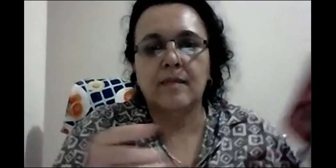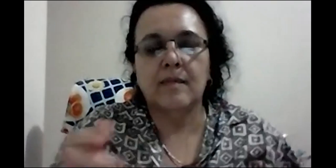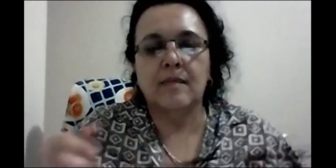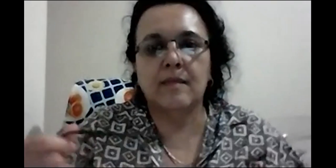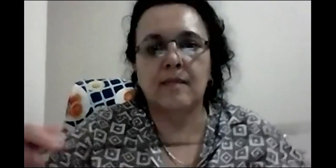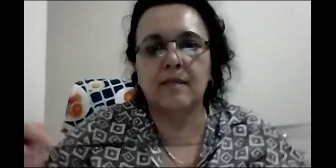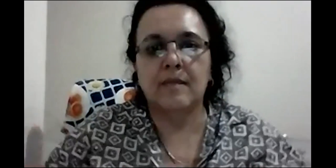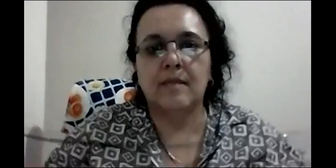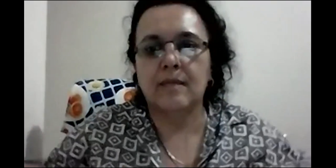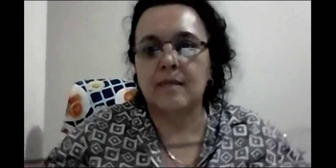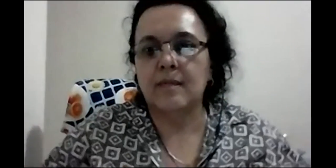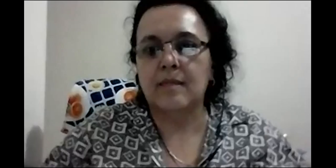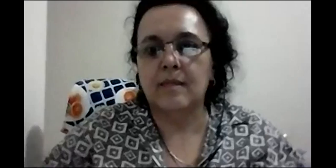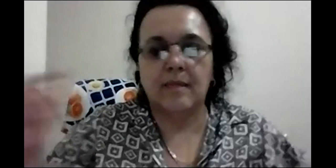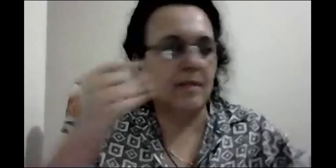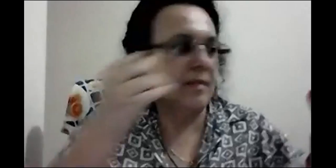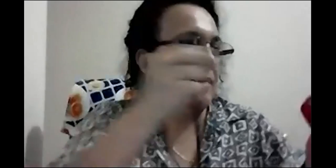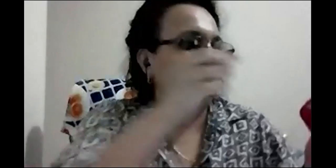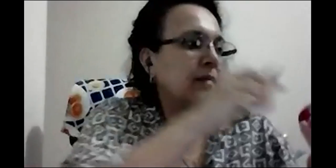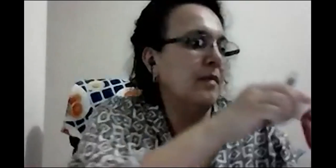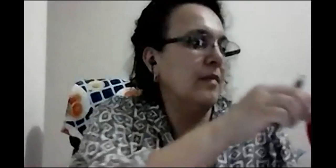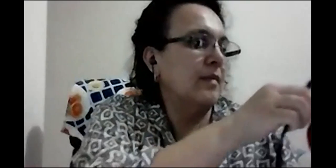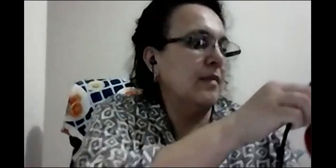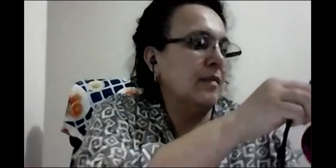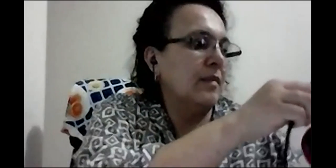Está más cerca de este.